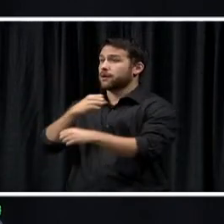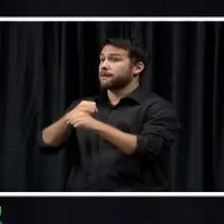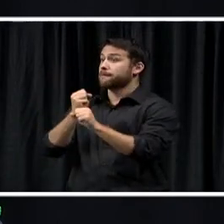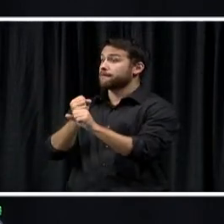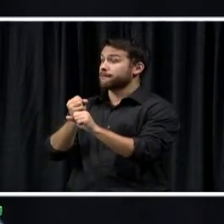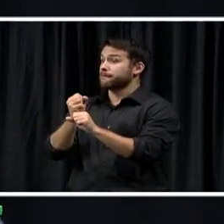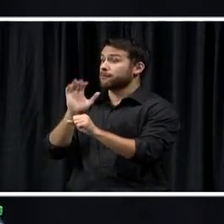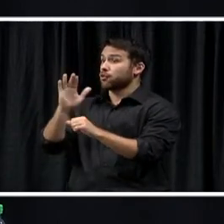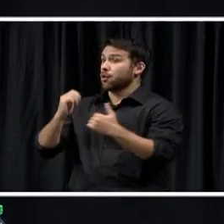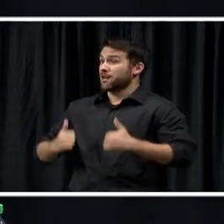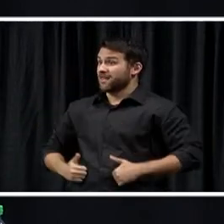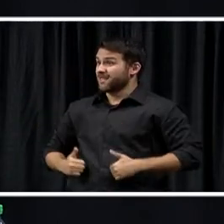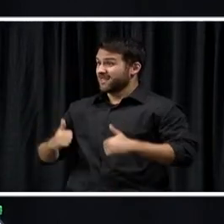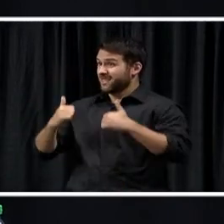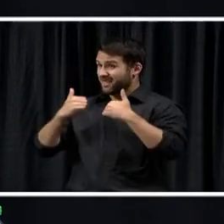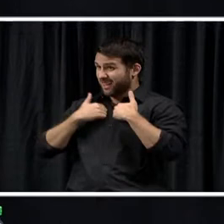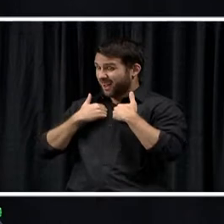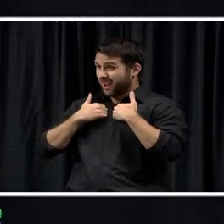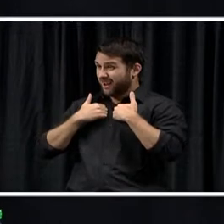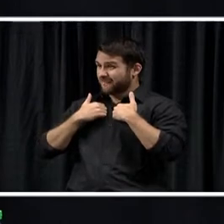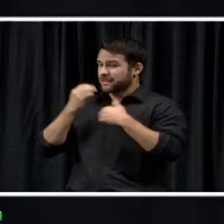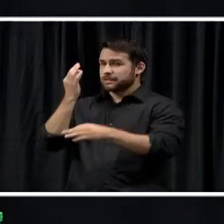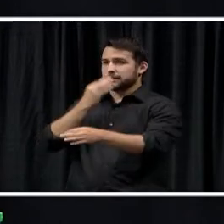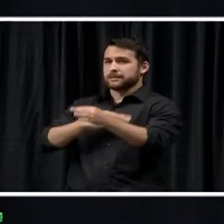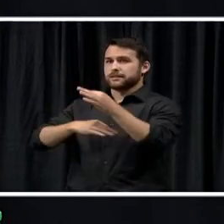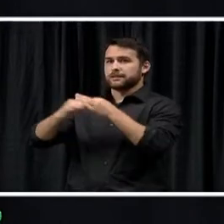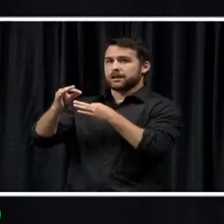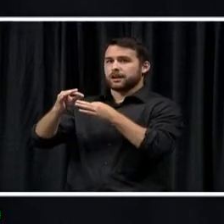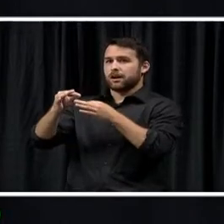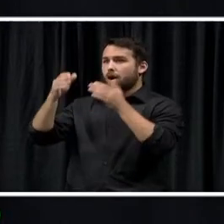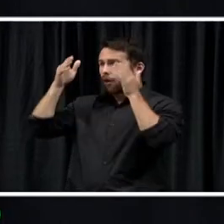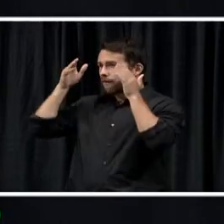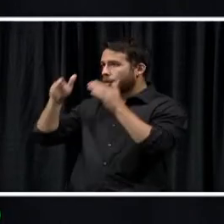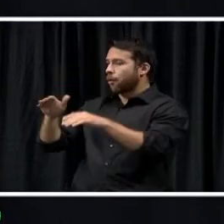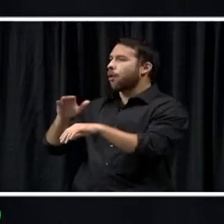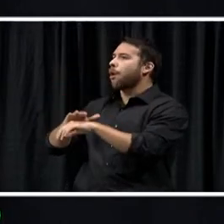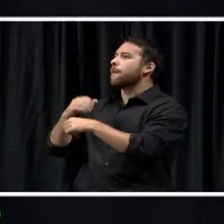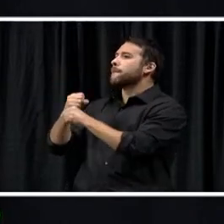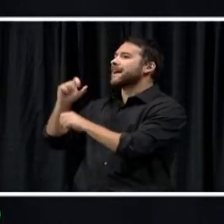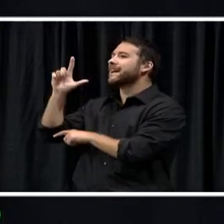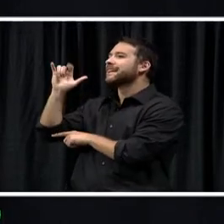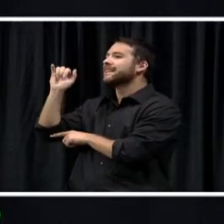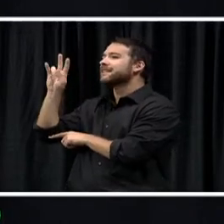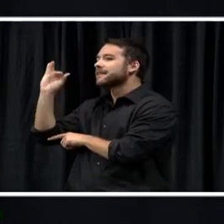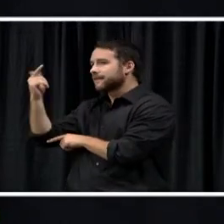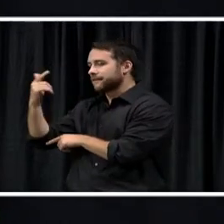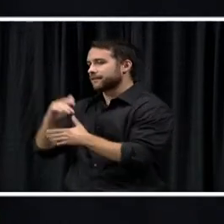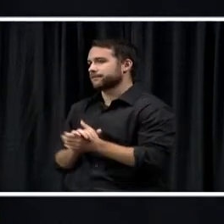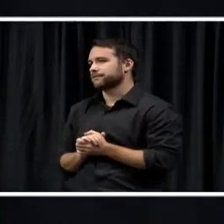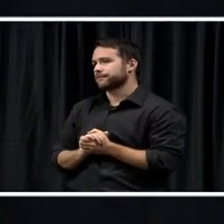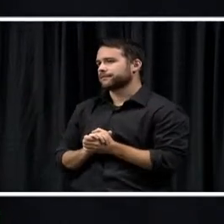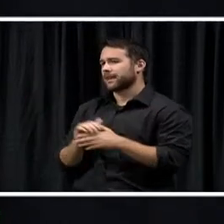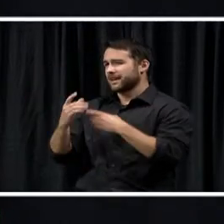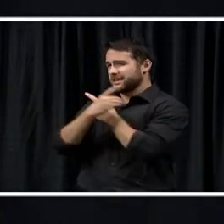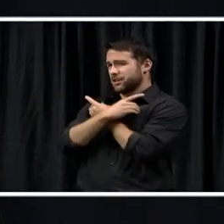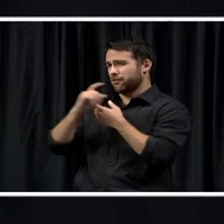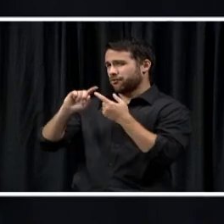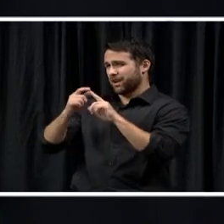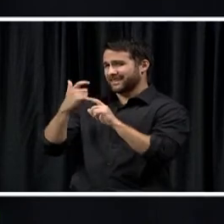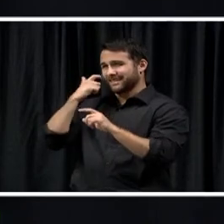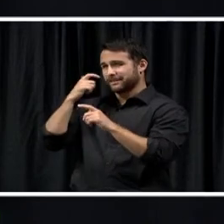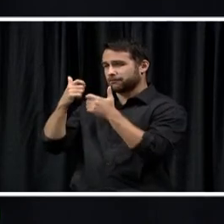life rather than to focus on making a living. A dear friend messaged me this past